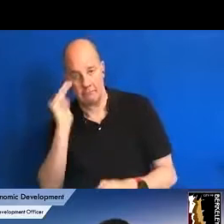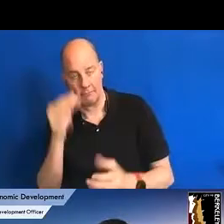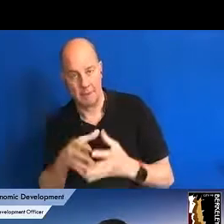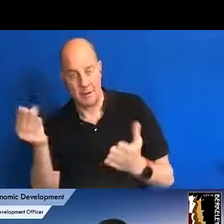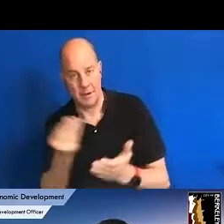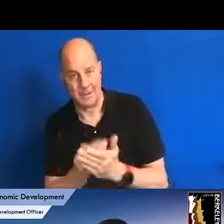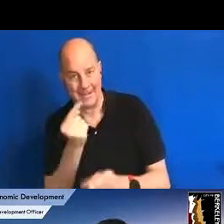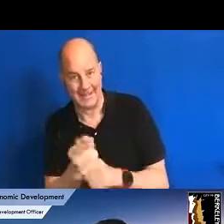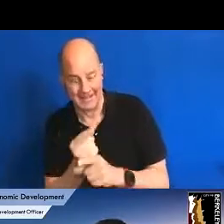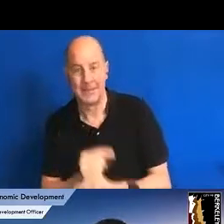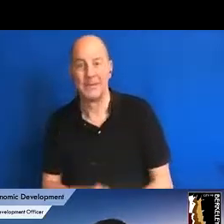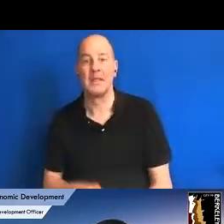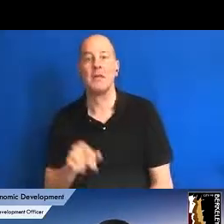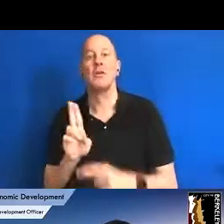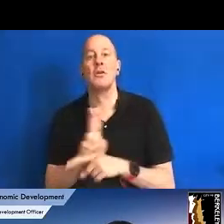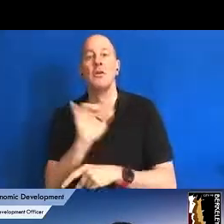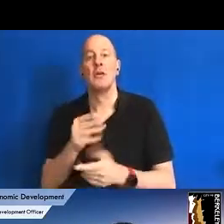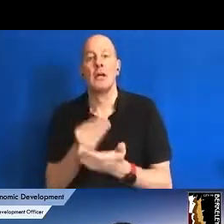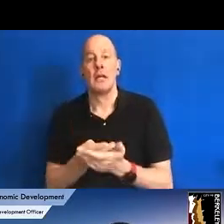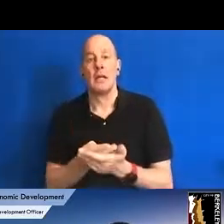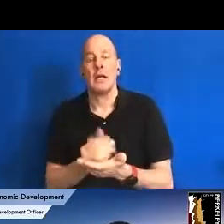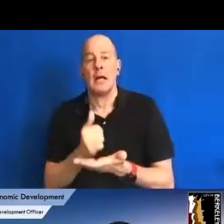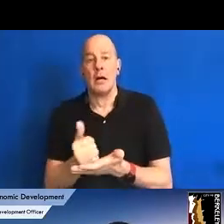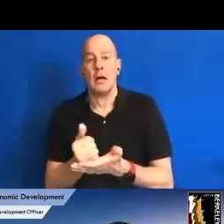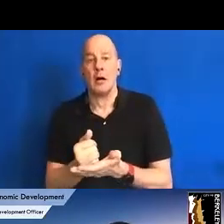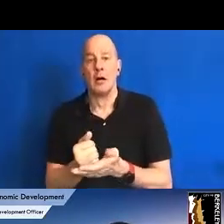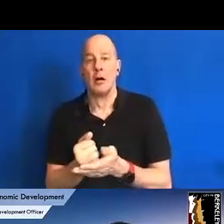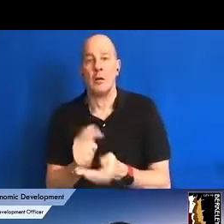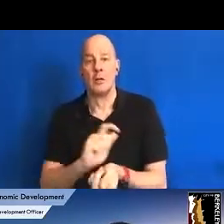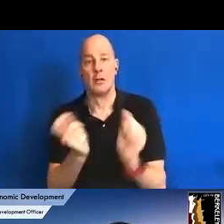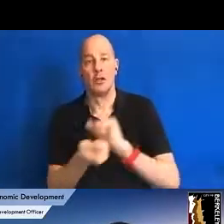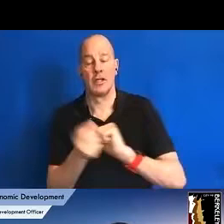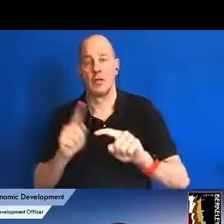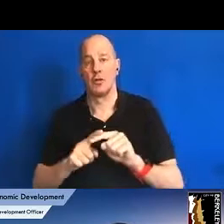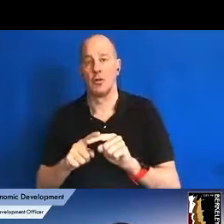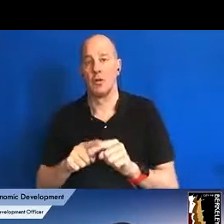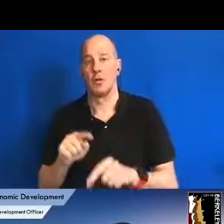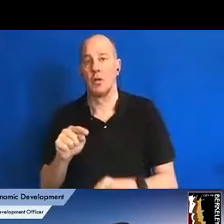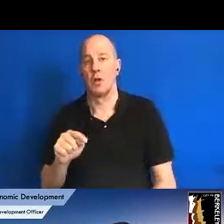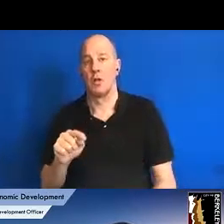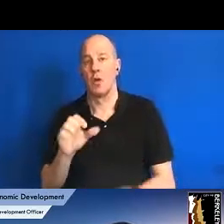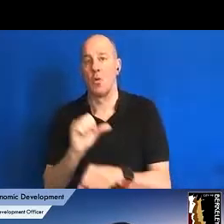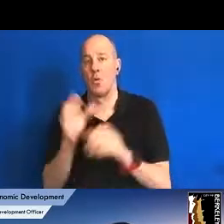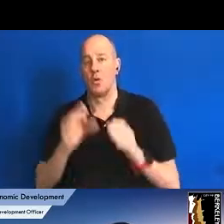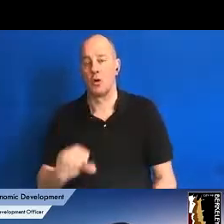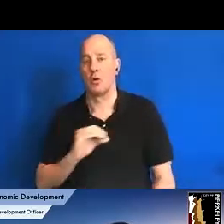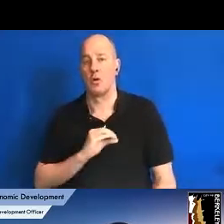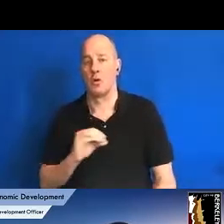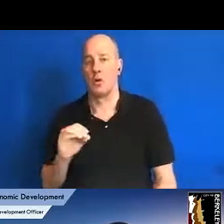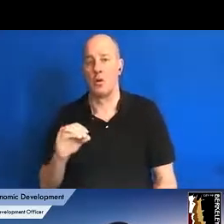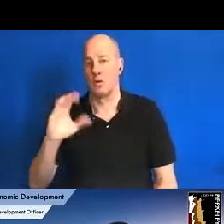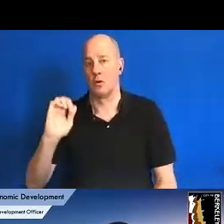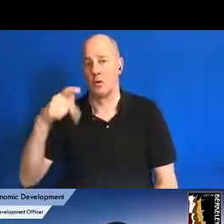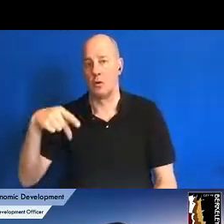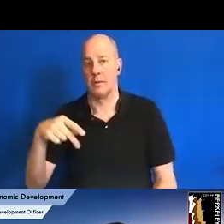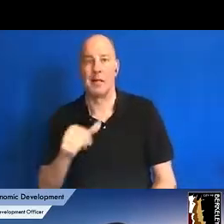to help people convert to work on cooperatives. So that's something that we would highly encourage you all to do, to advocate for. And it doesn't